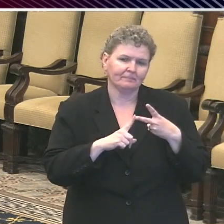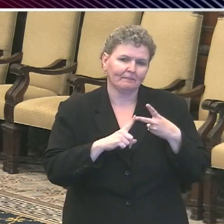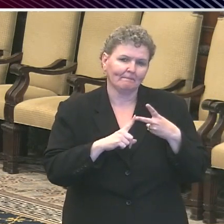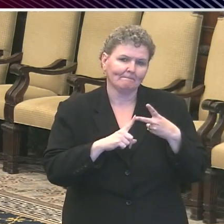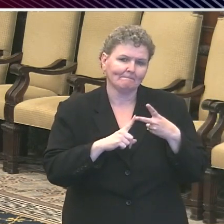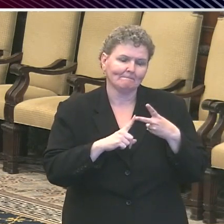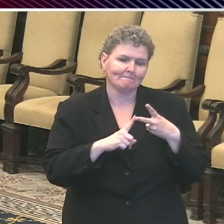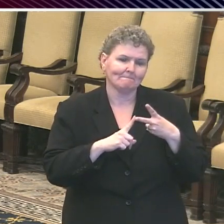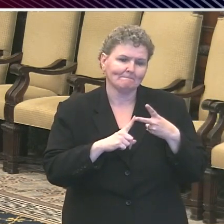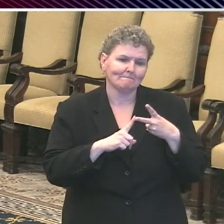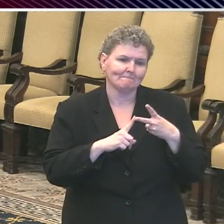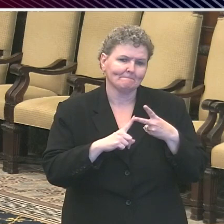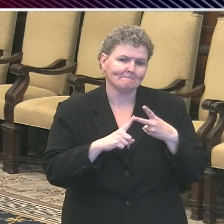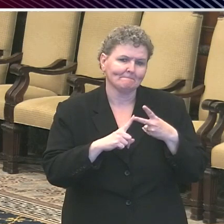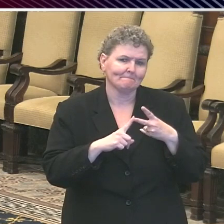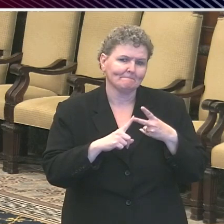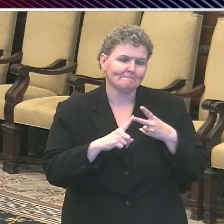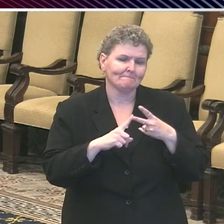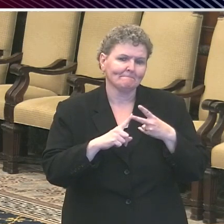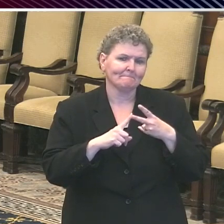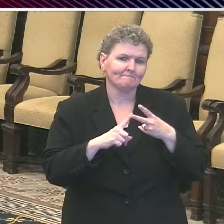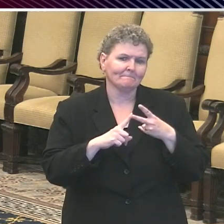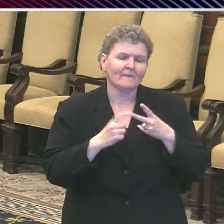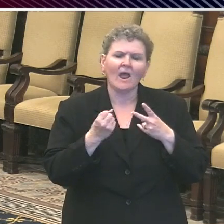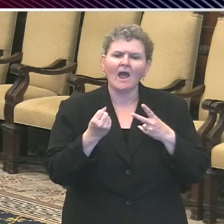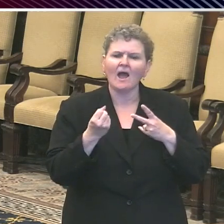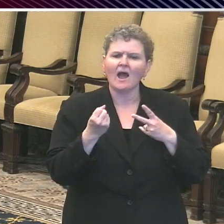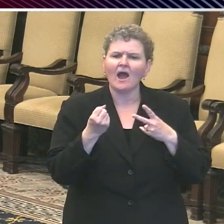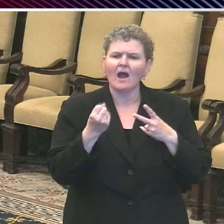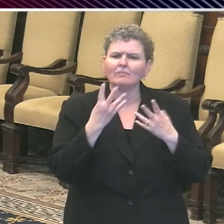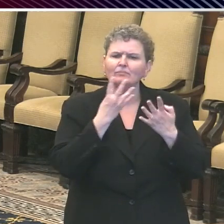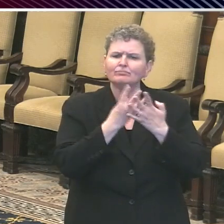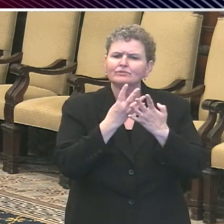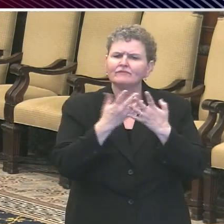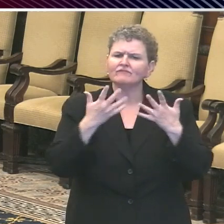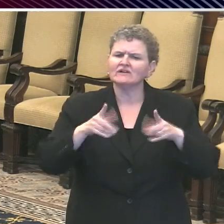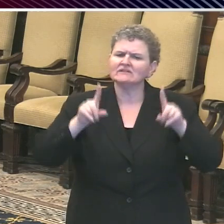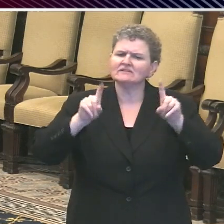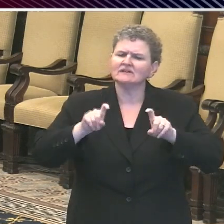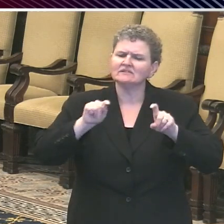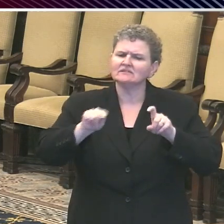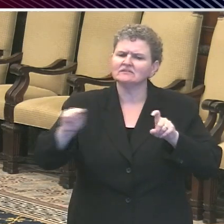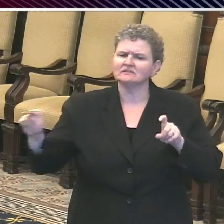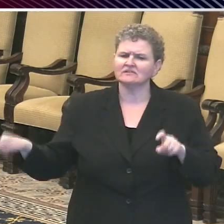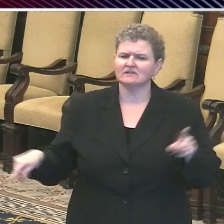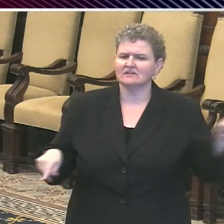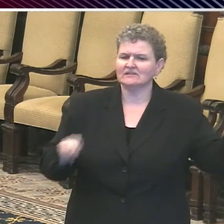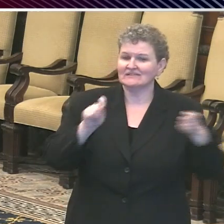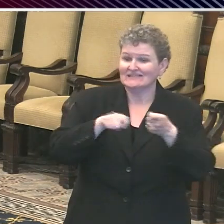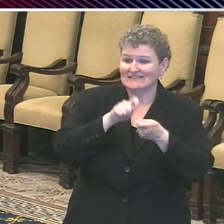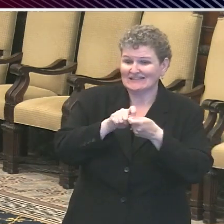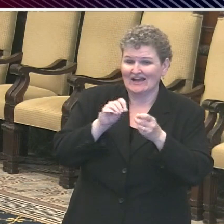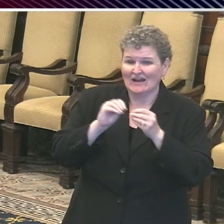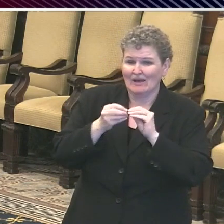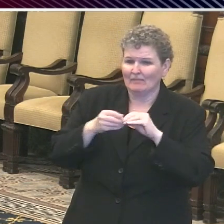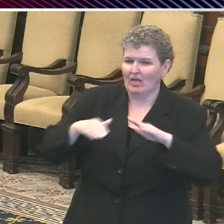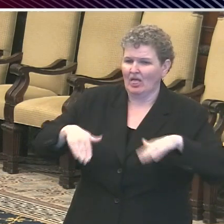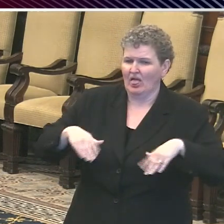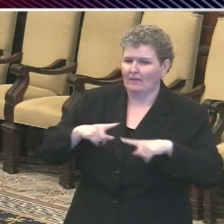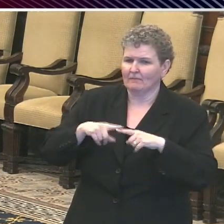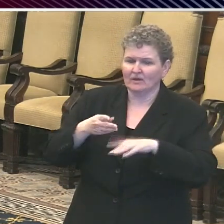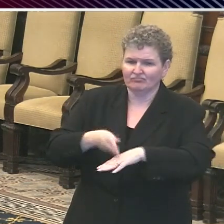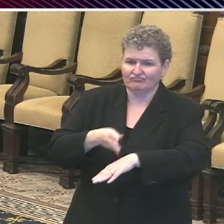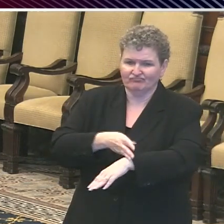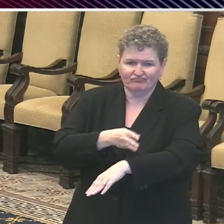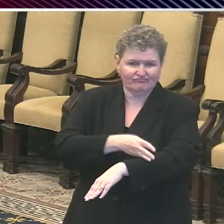made at this point? Like, can you say what percentage is done? I don't know the exact percentage, but they've made tremendous progress, and we have every expectation